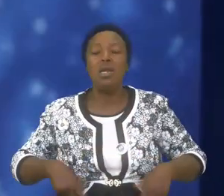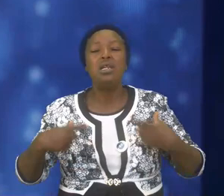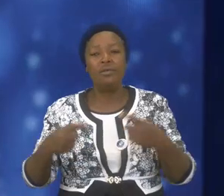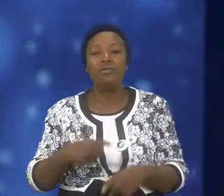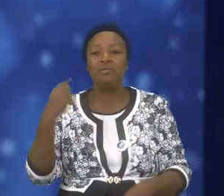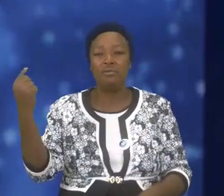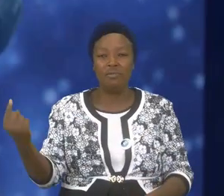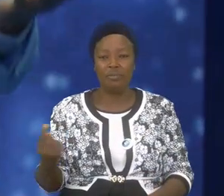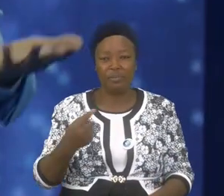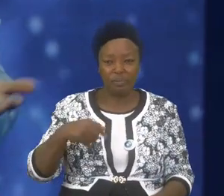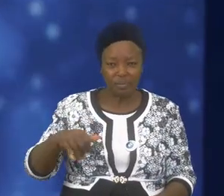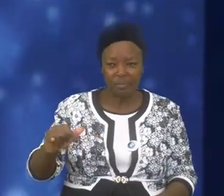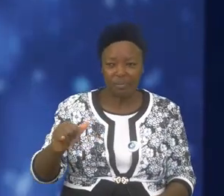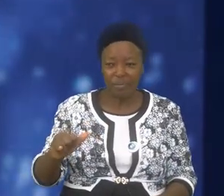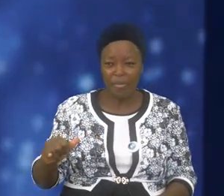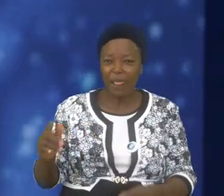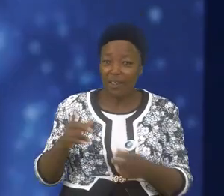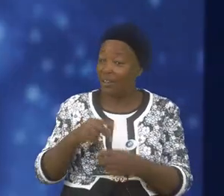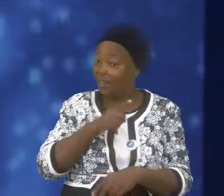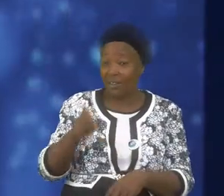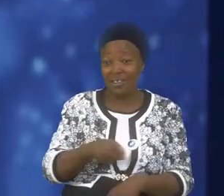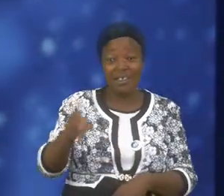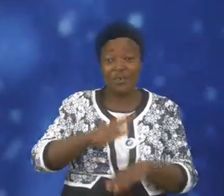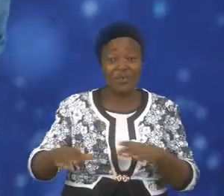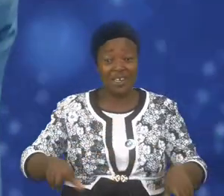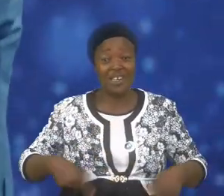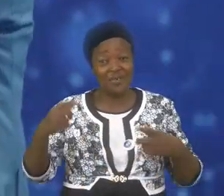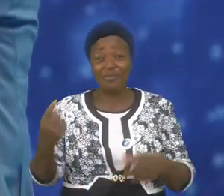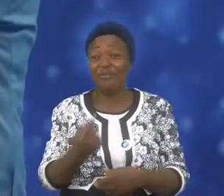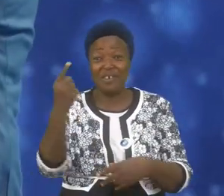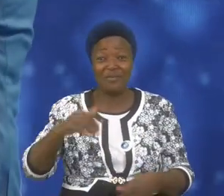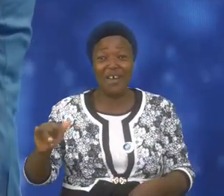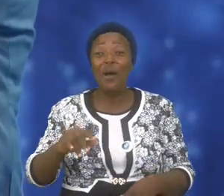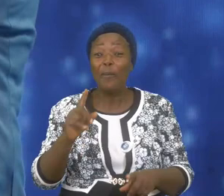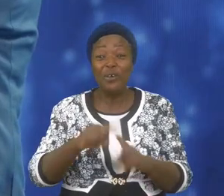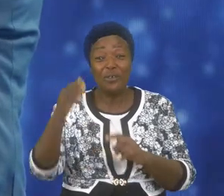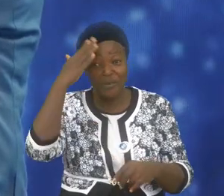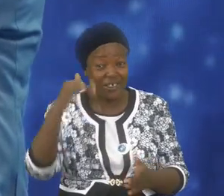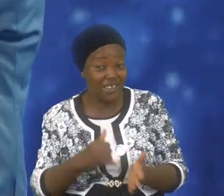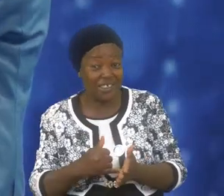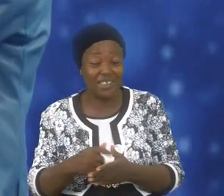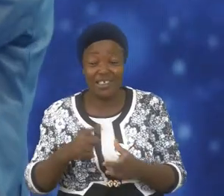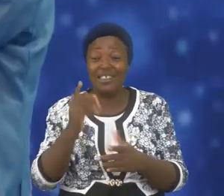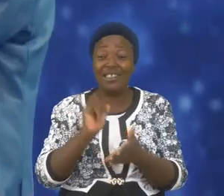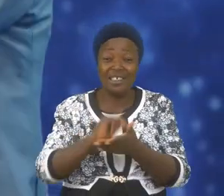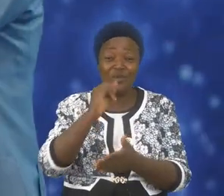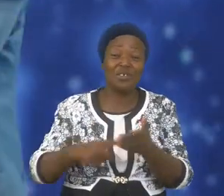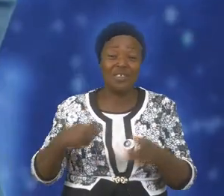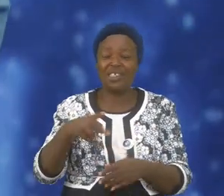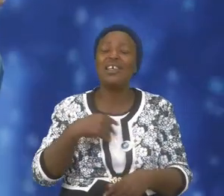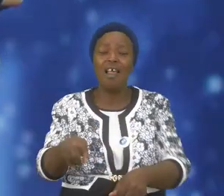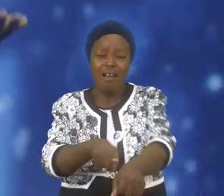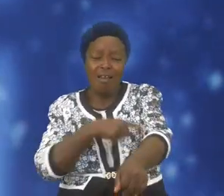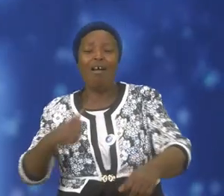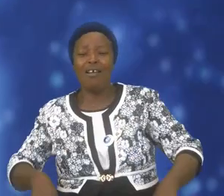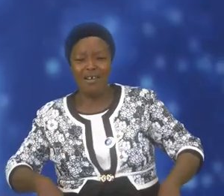all, long live the king. That's what he was saying. What the magicians and the sorcerers, what they